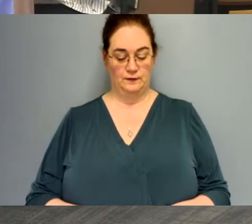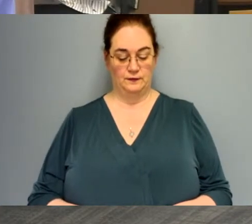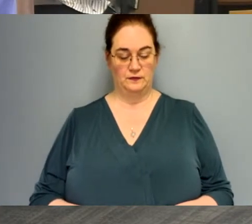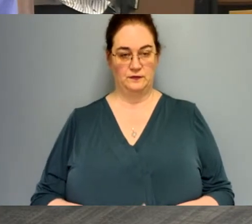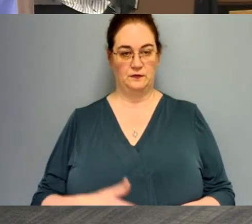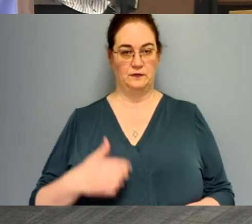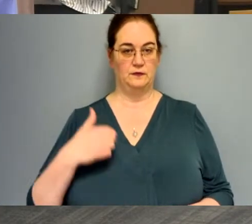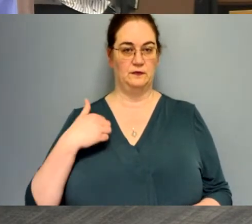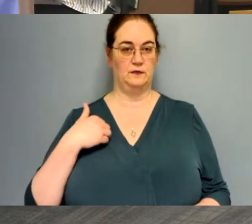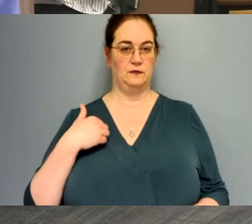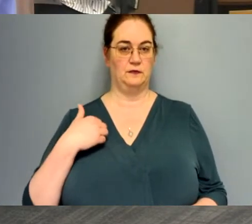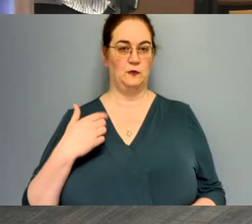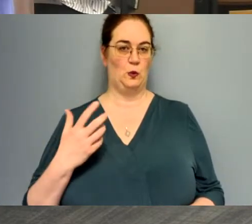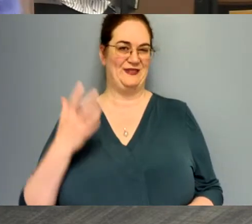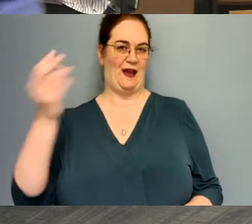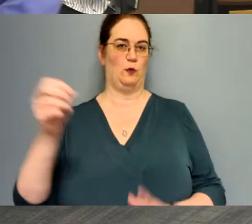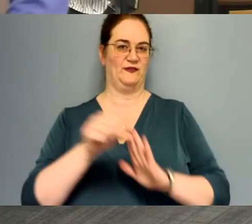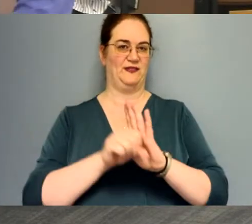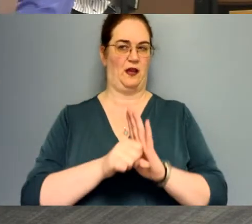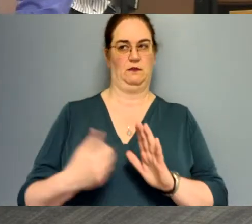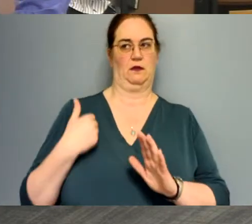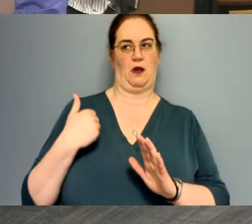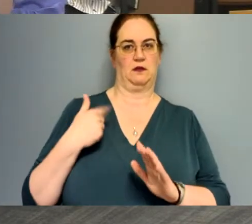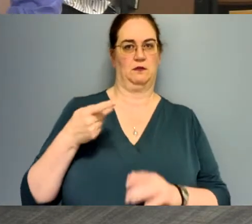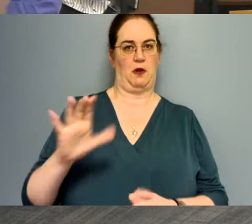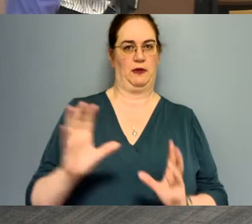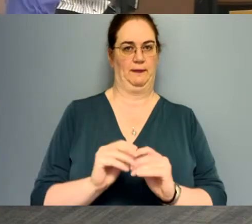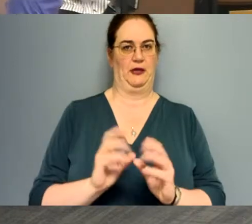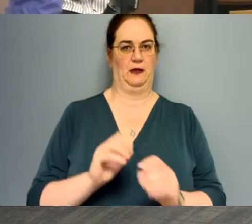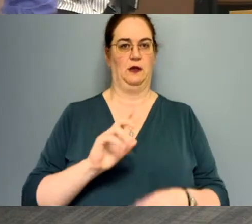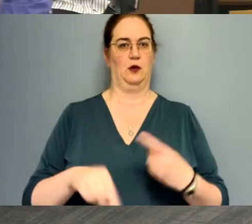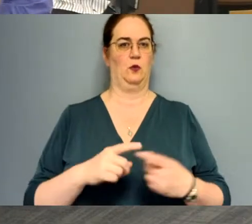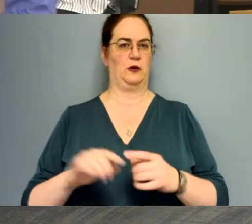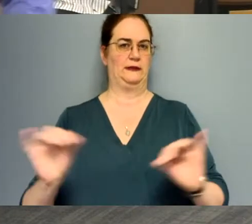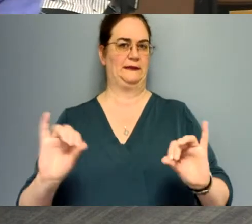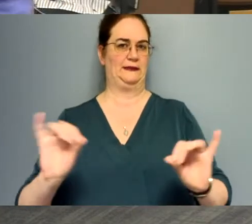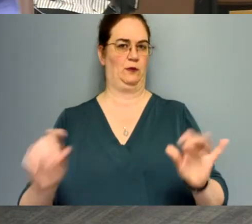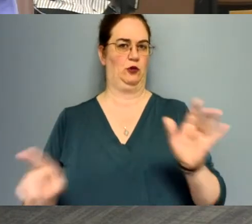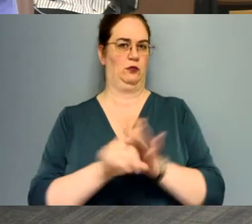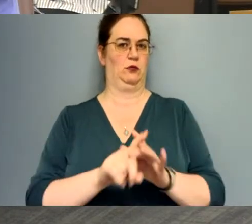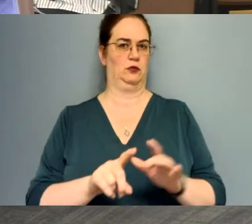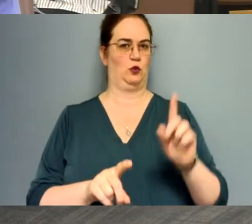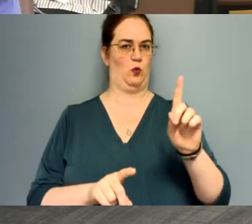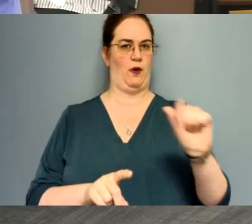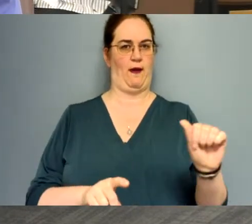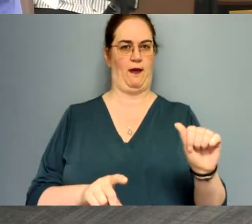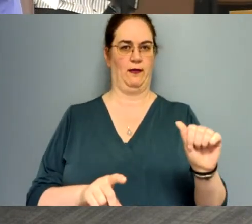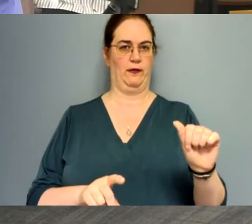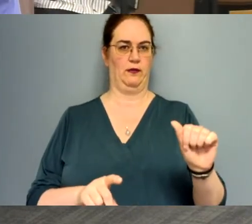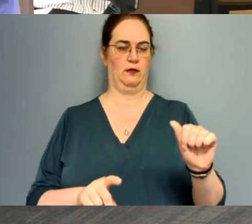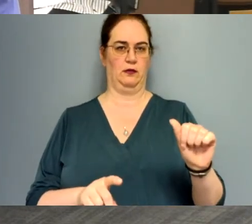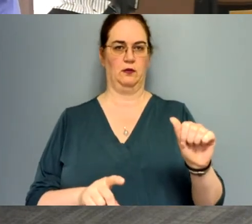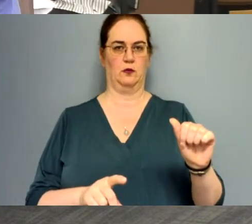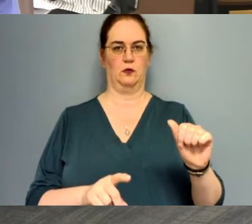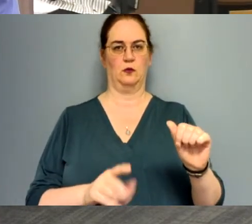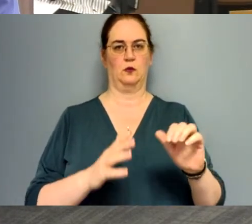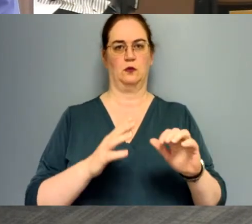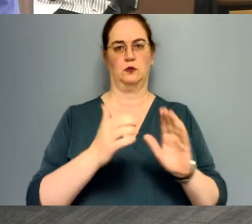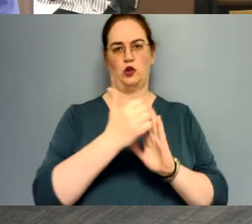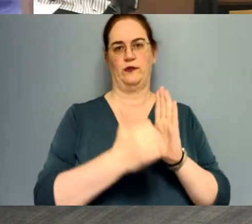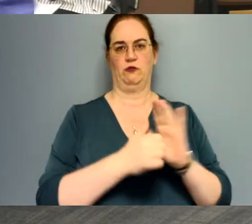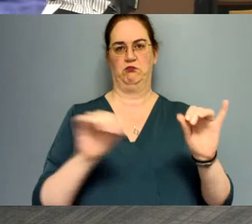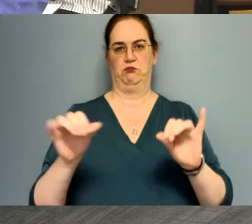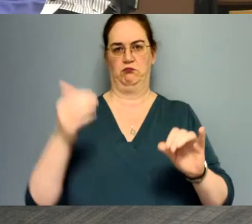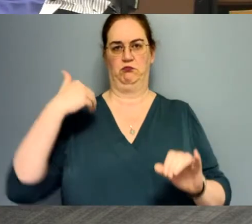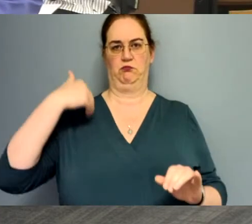last public meeting when a similar item to 1A was on the